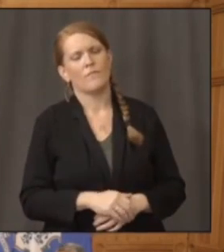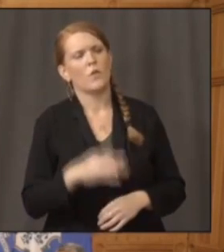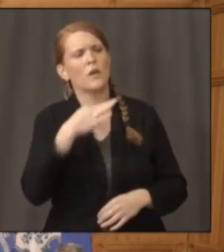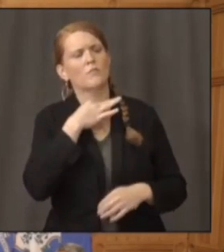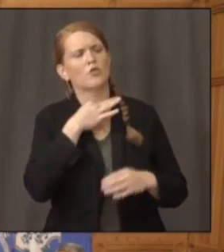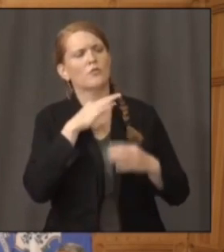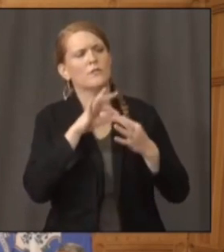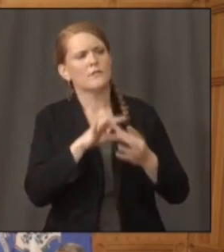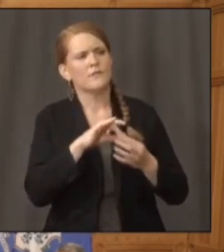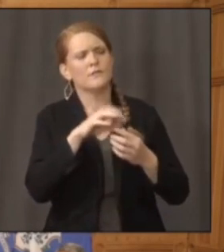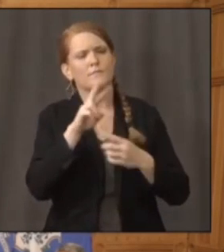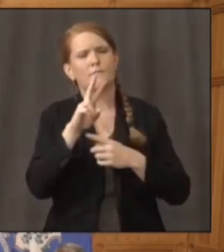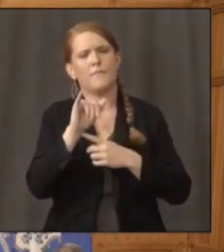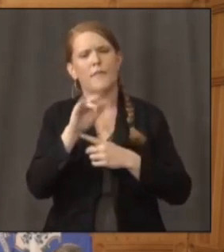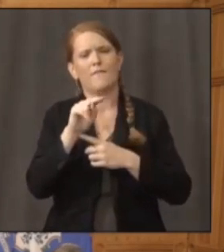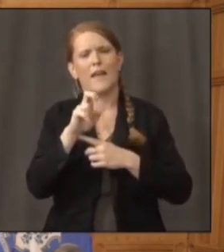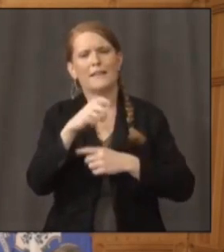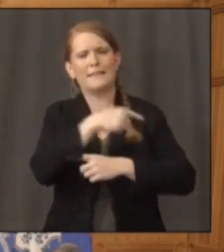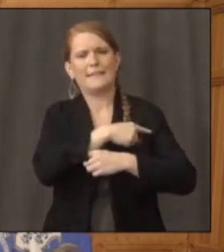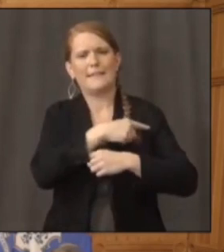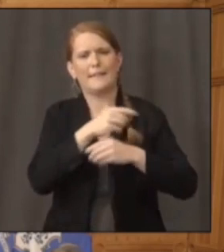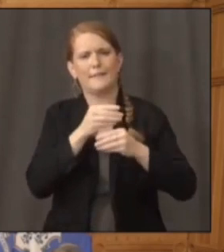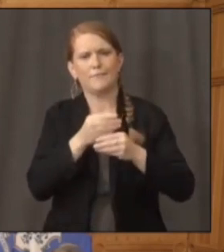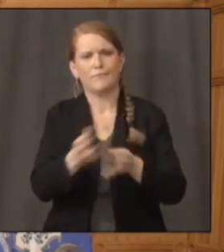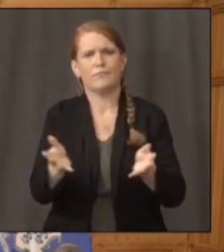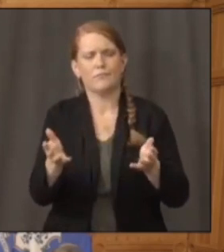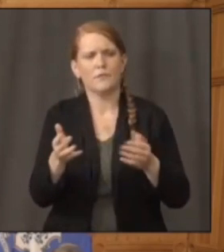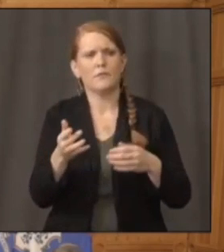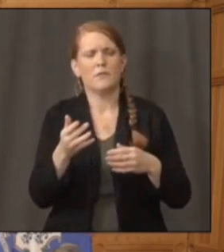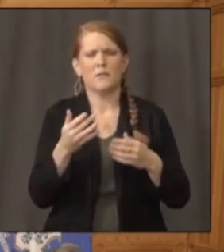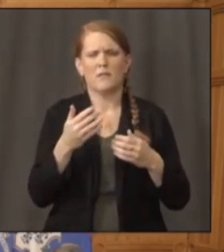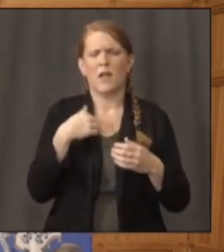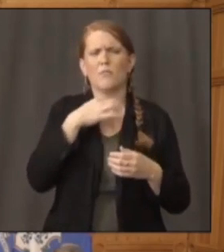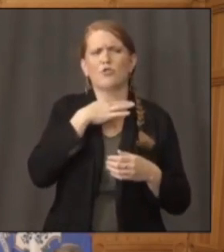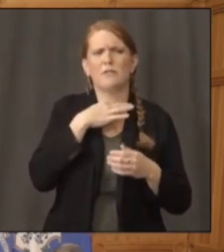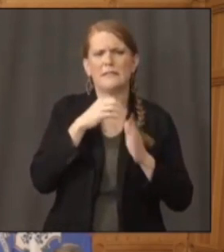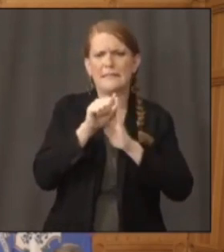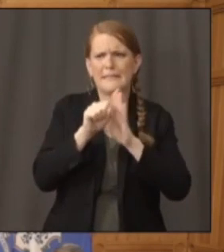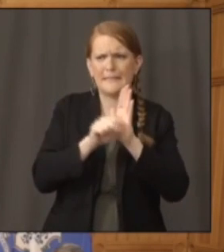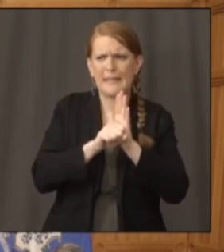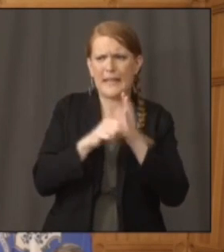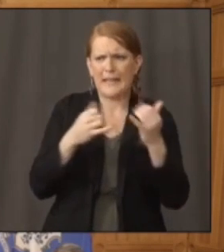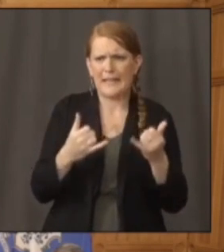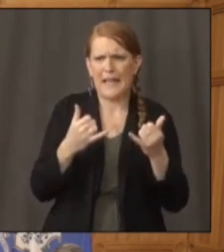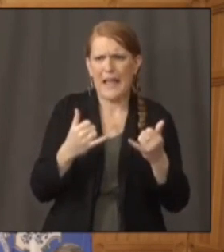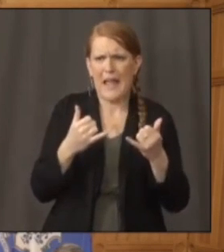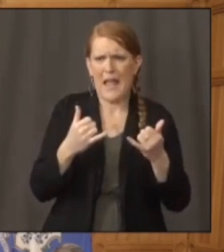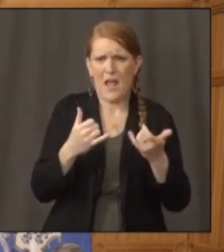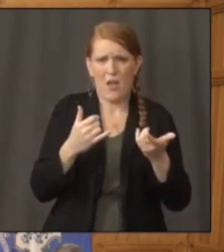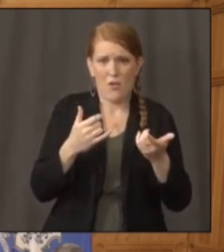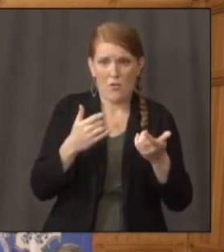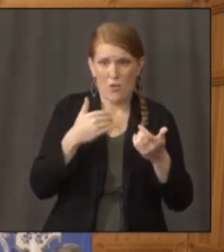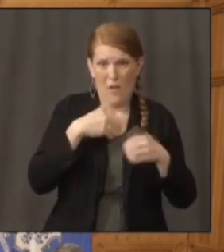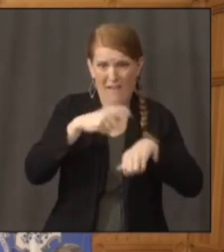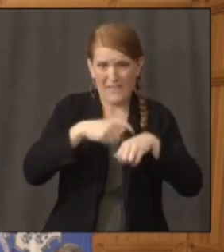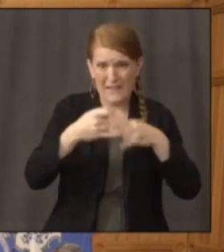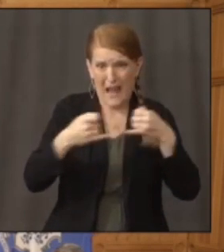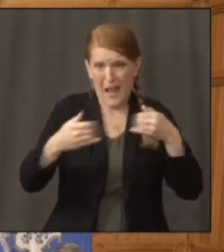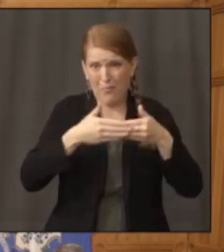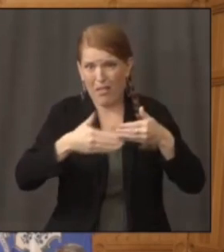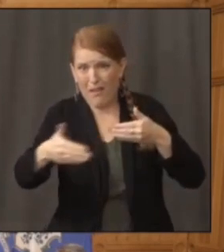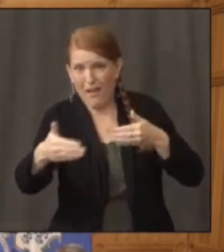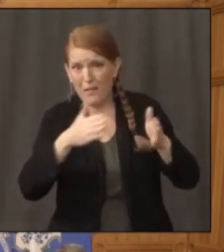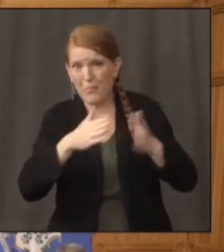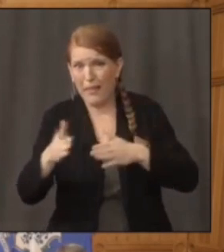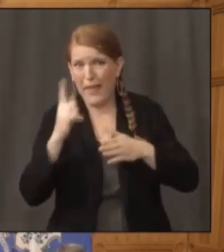your comments about vaccine distribution. Can you explain where the state is in its distribution timeline or its distribution plan?